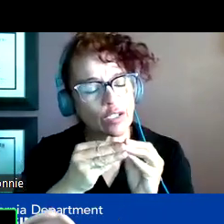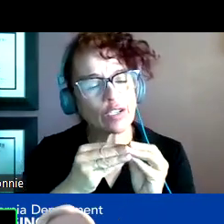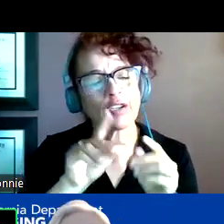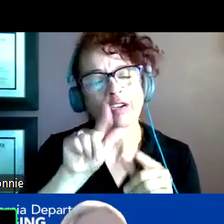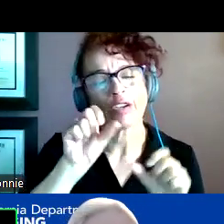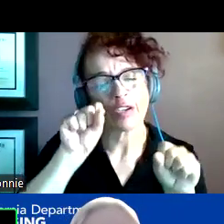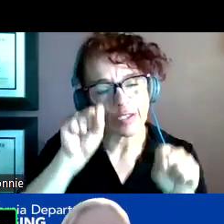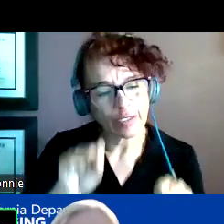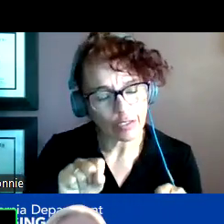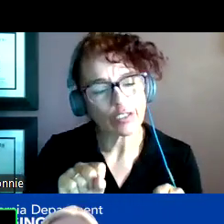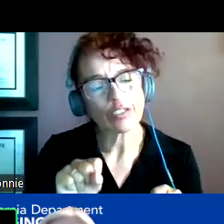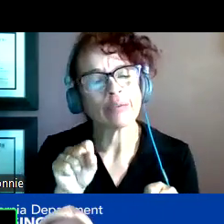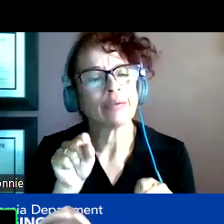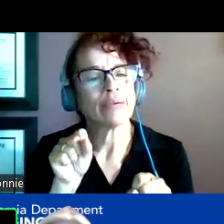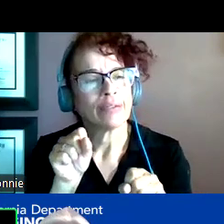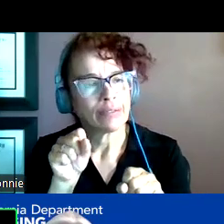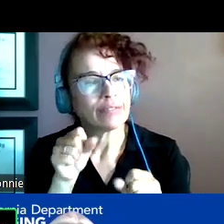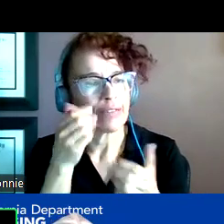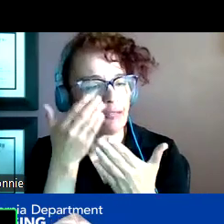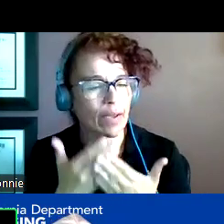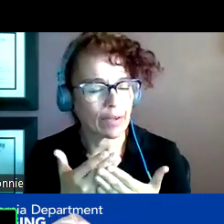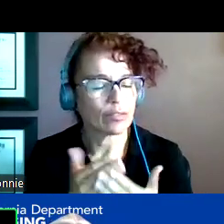be able to be chair of the sub.